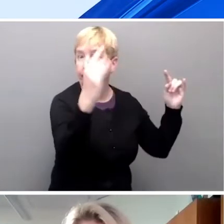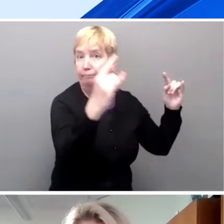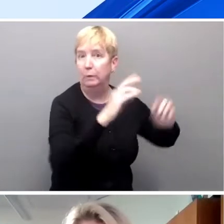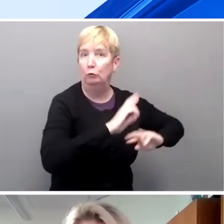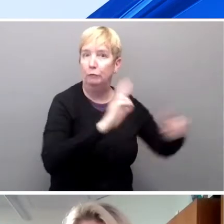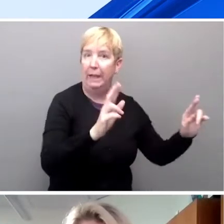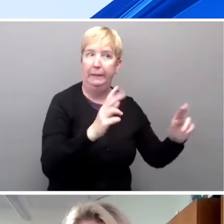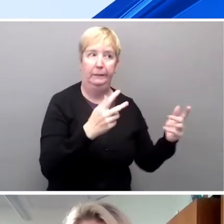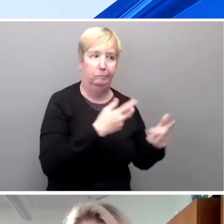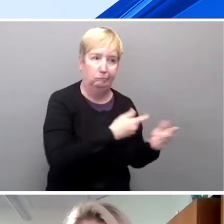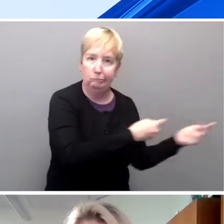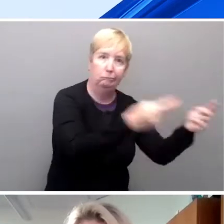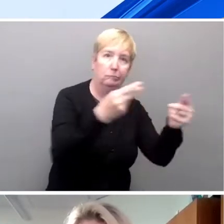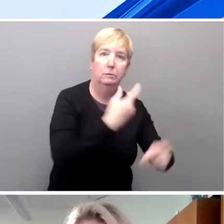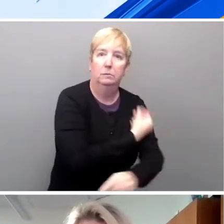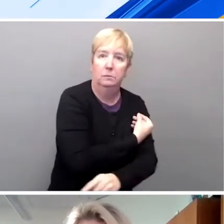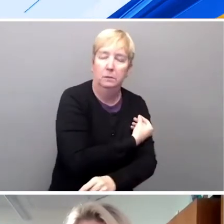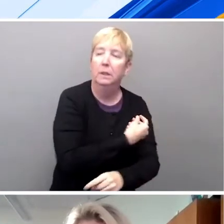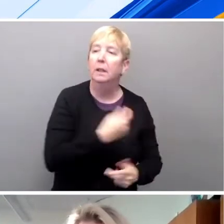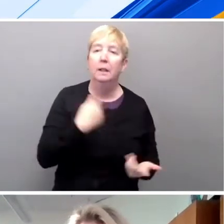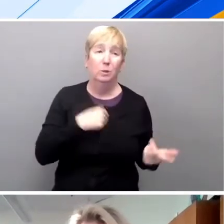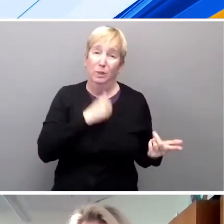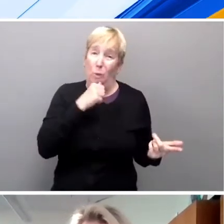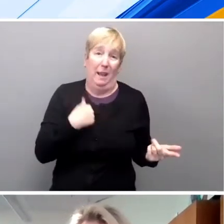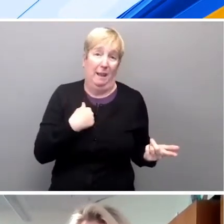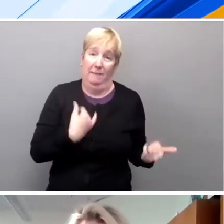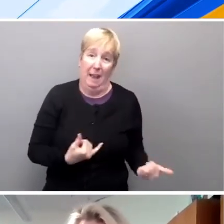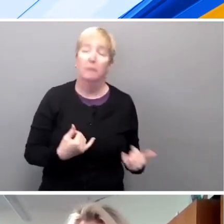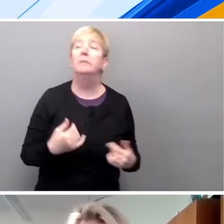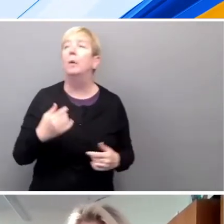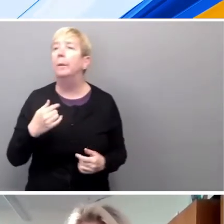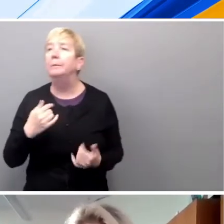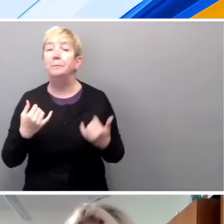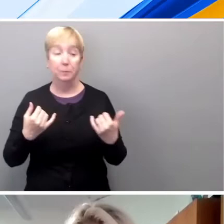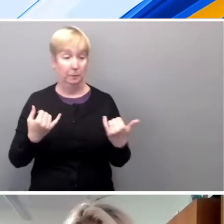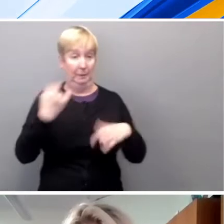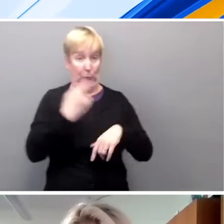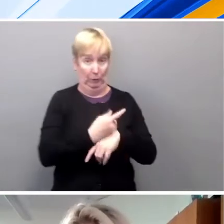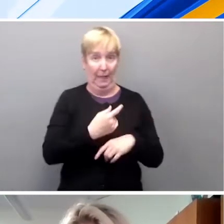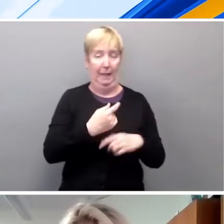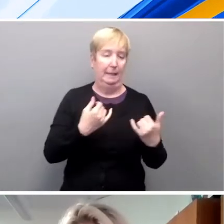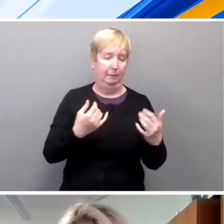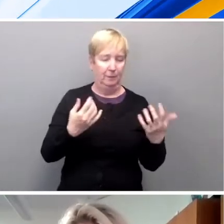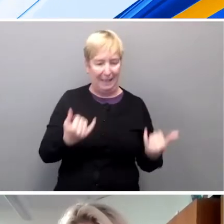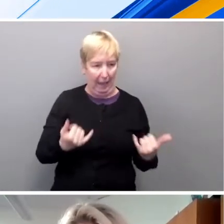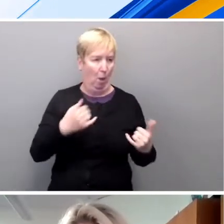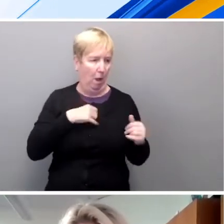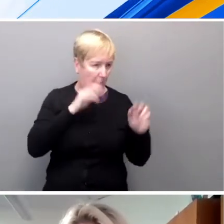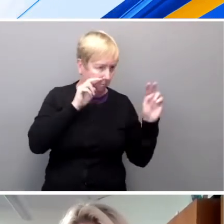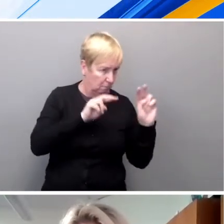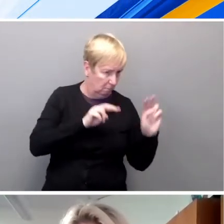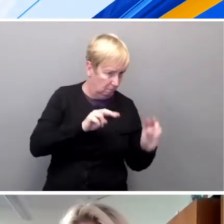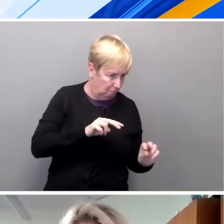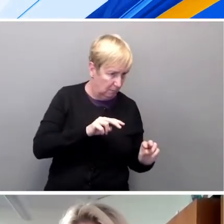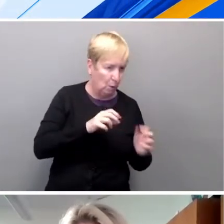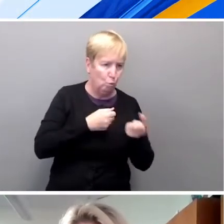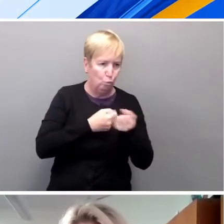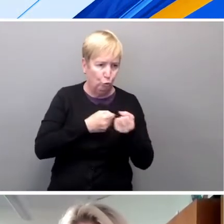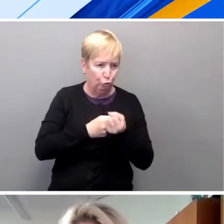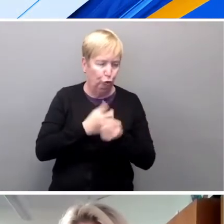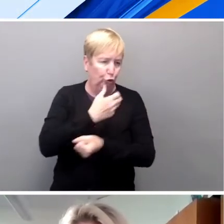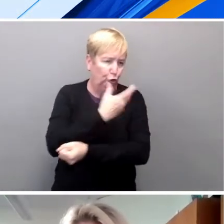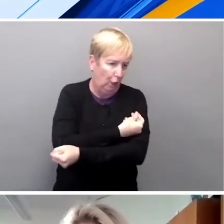in Albuquerque. I will say, I'm looking right now where I can see the exact number of booster appointments available